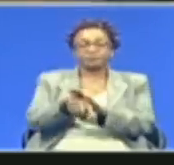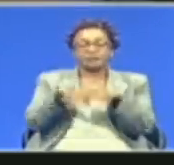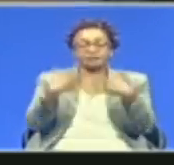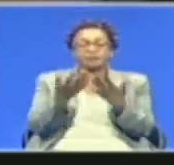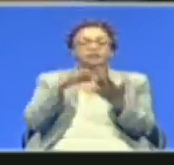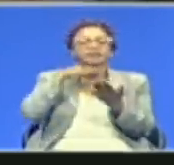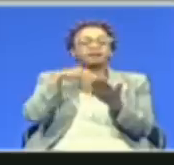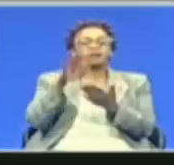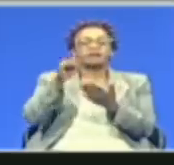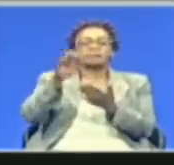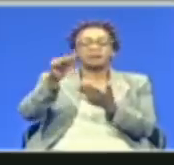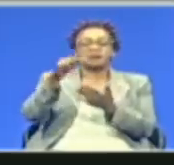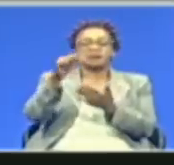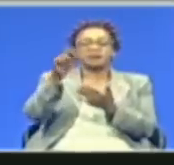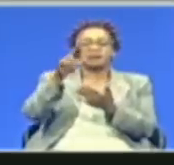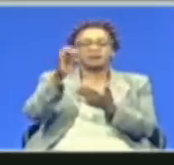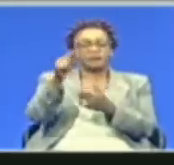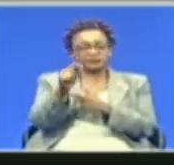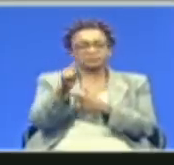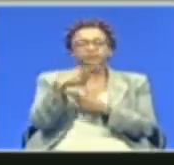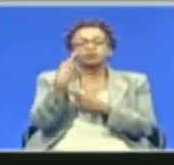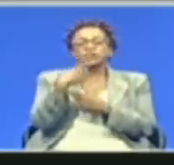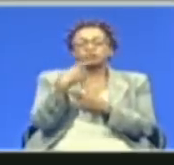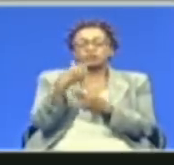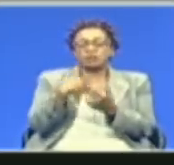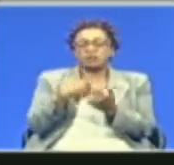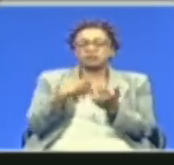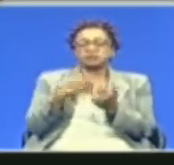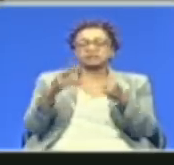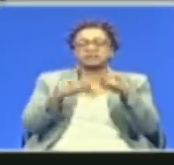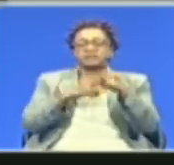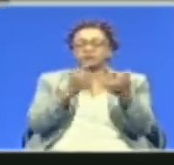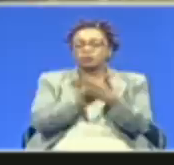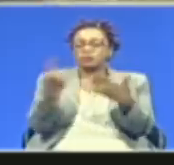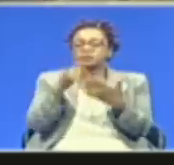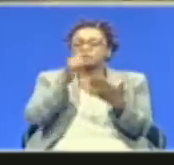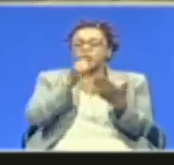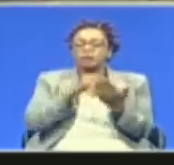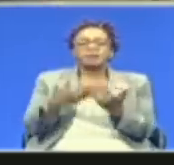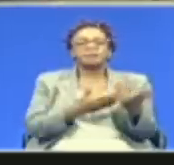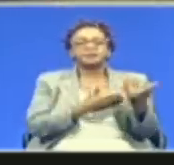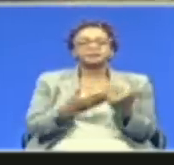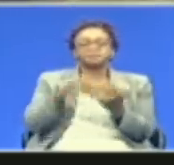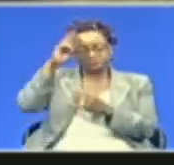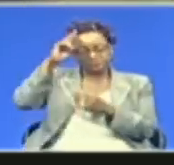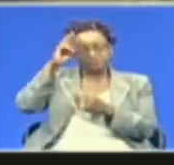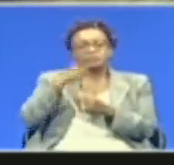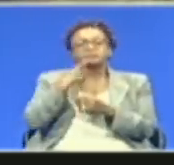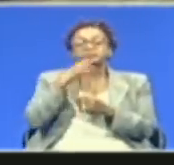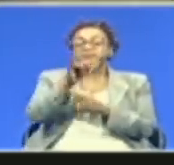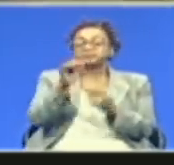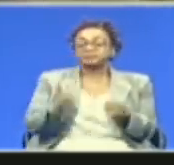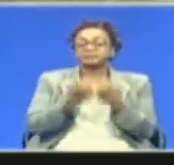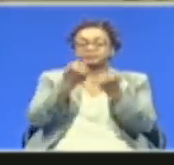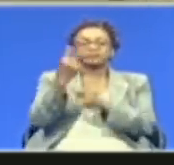of Margaret Gobi Mwachongo, who was left behind a 7-week-old baby. Police say the incident happened on